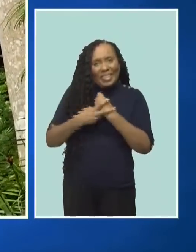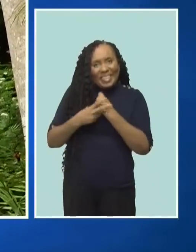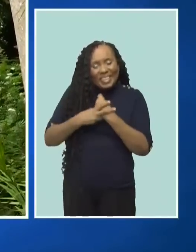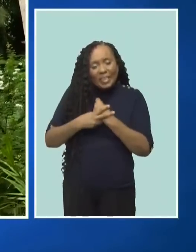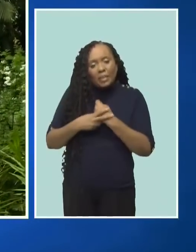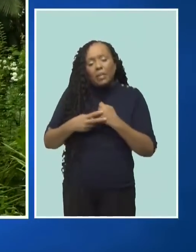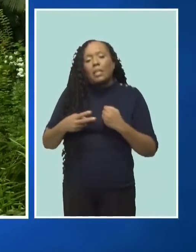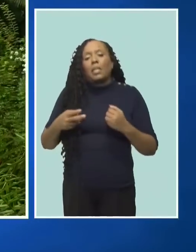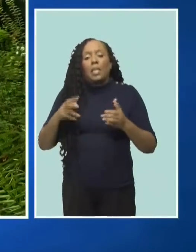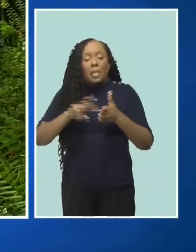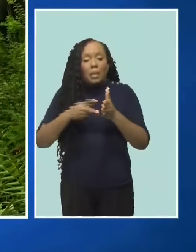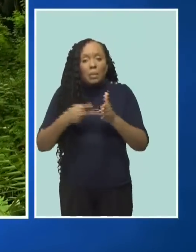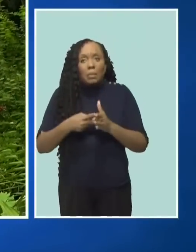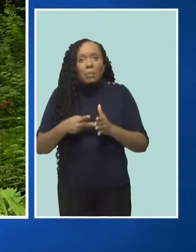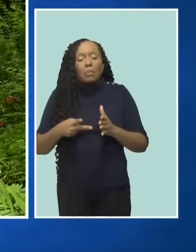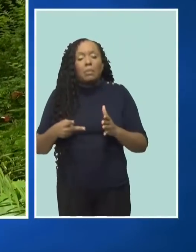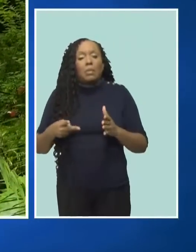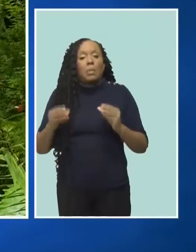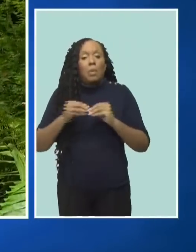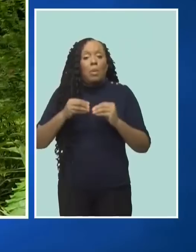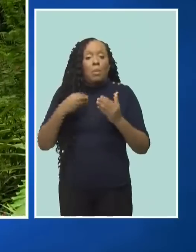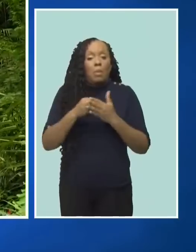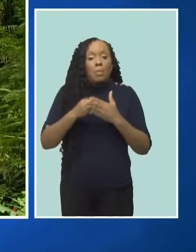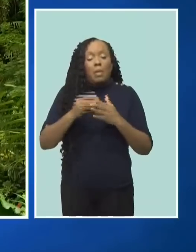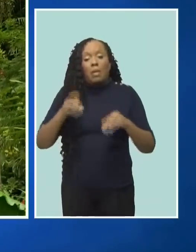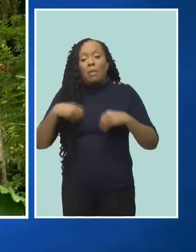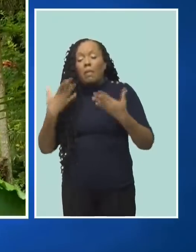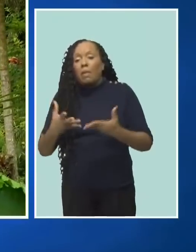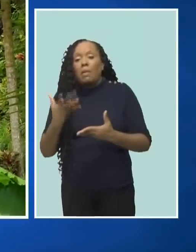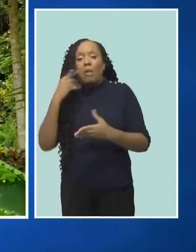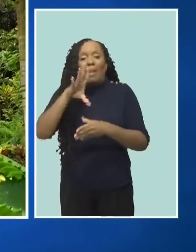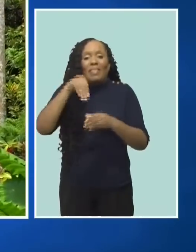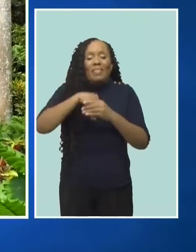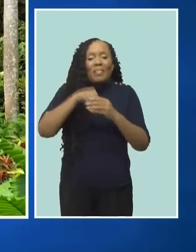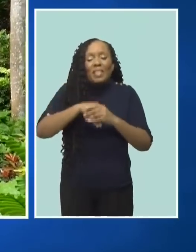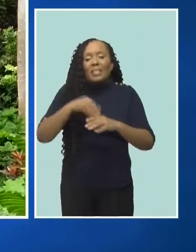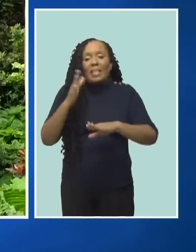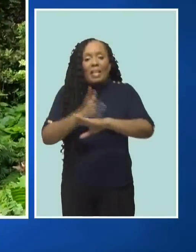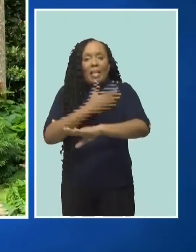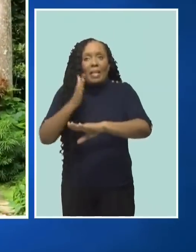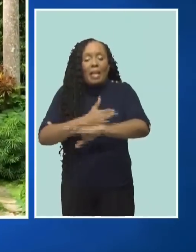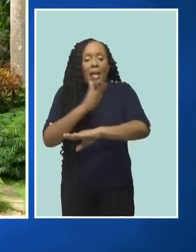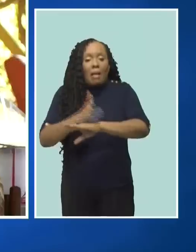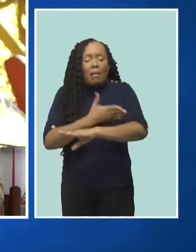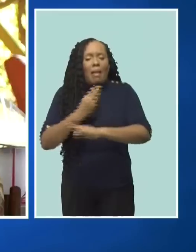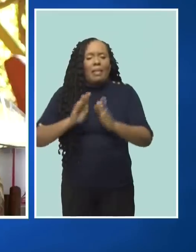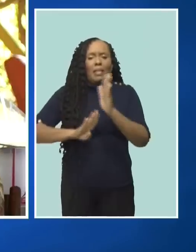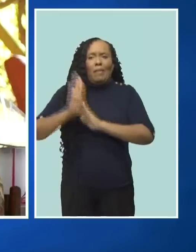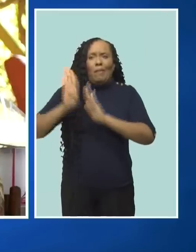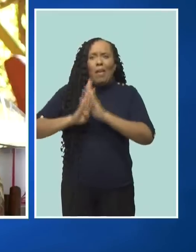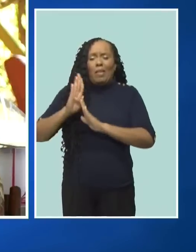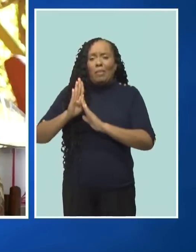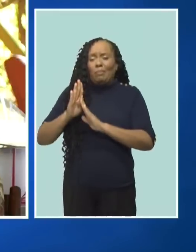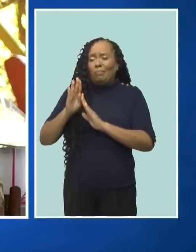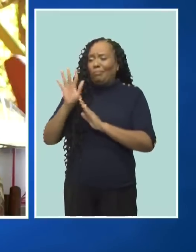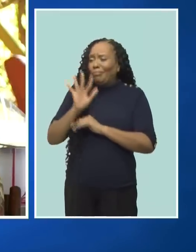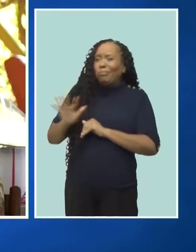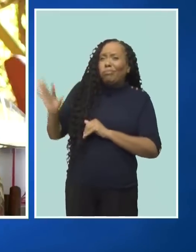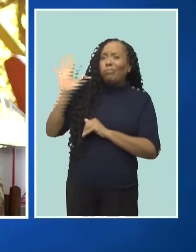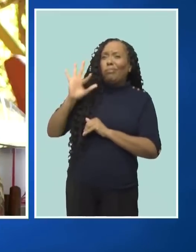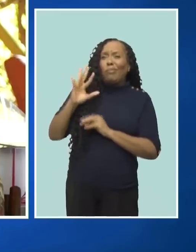it allows us to have more money available to reinvest, maintain, develop, and